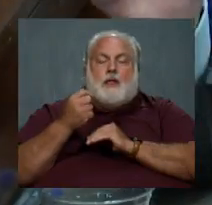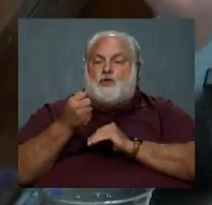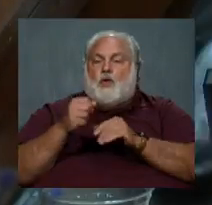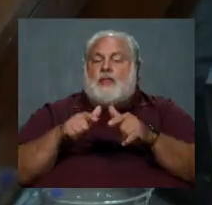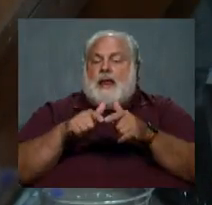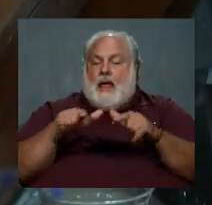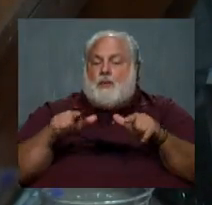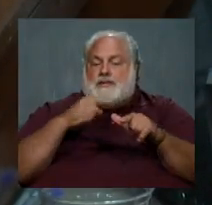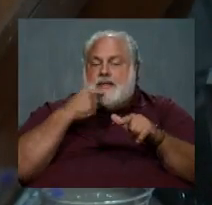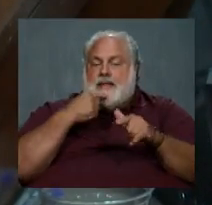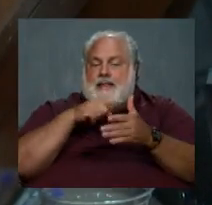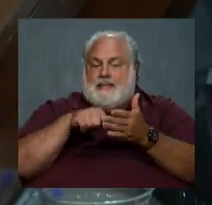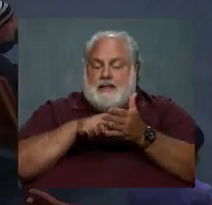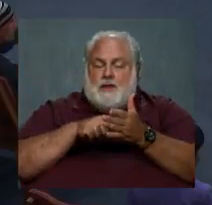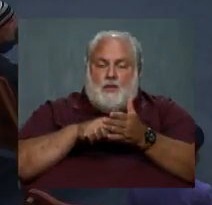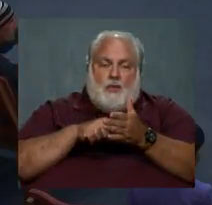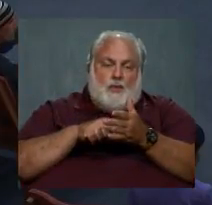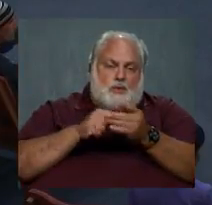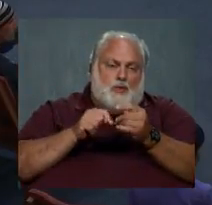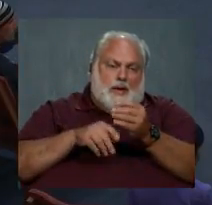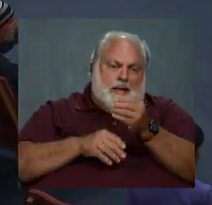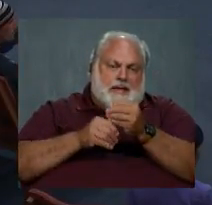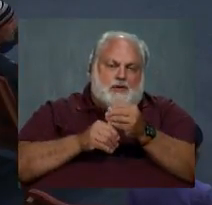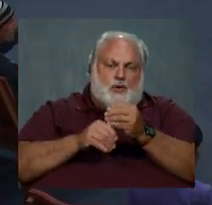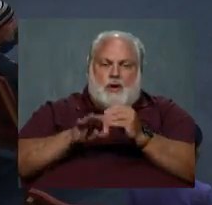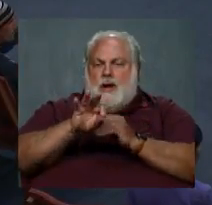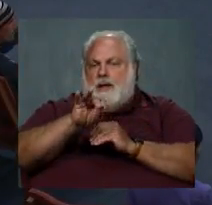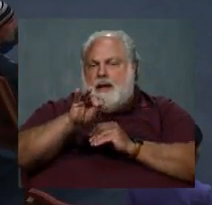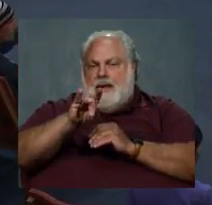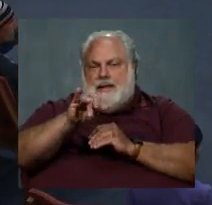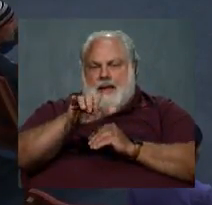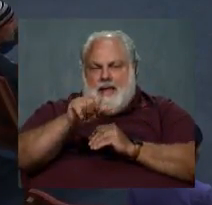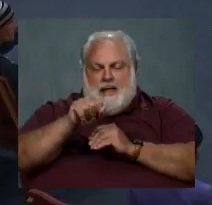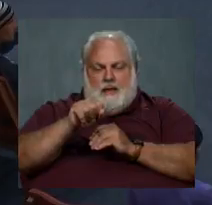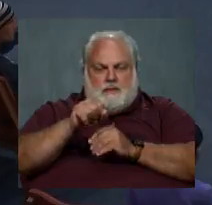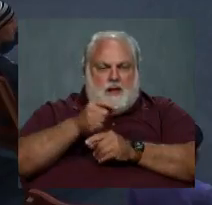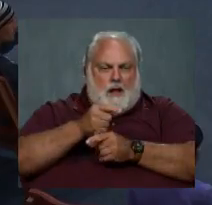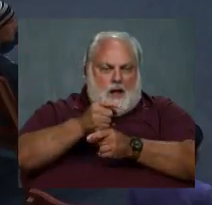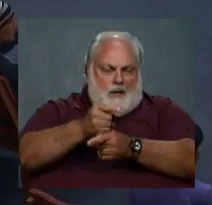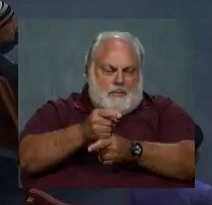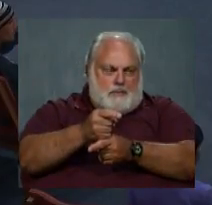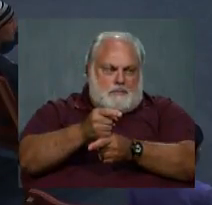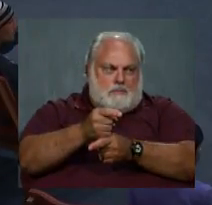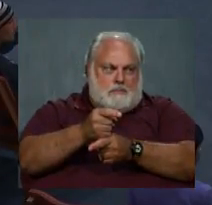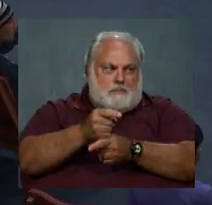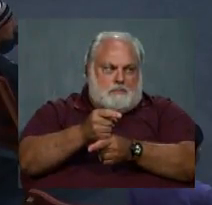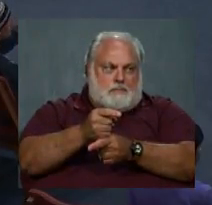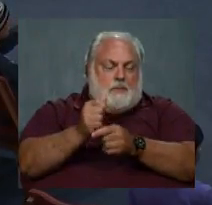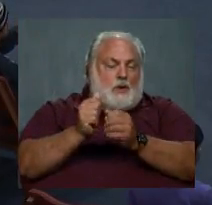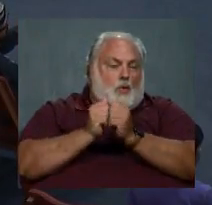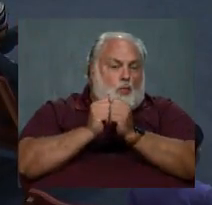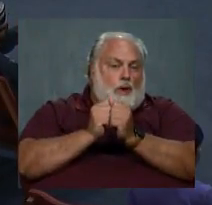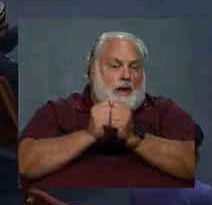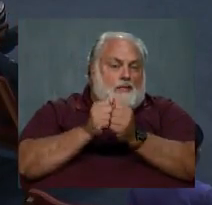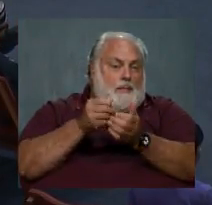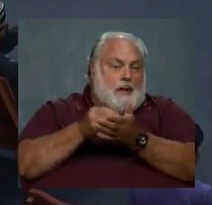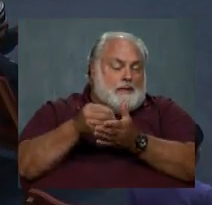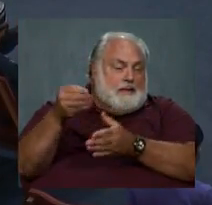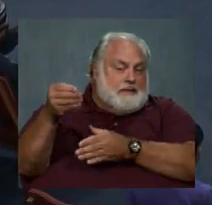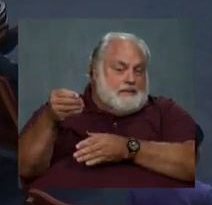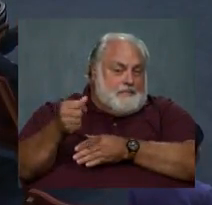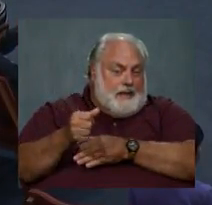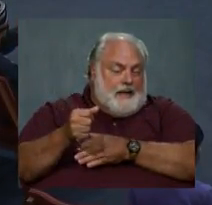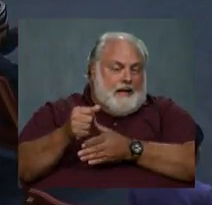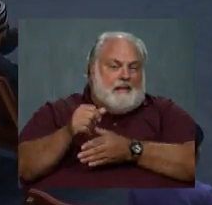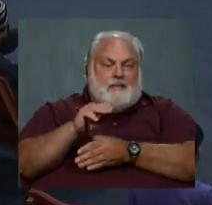language says this is what we're trying to do over its additional 90 days. That's very common. And then in terms of the expenditures,